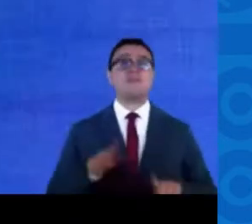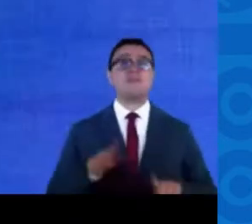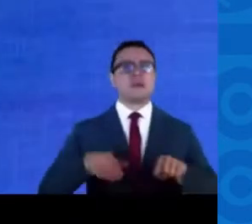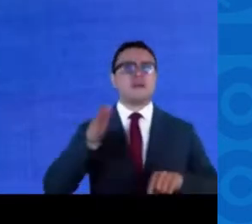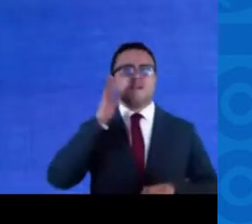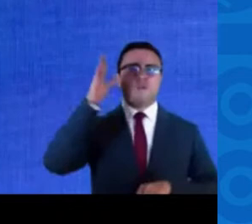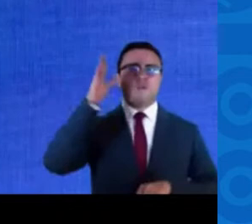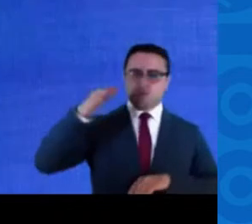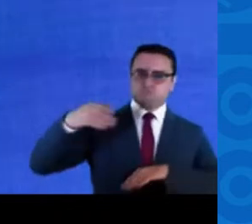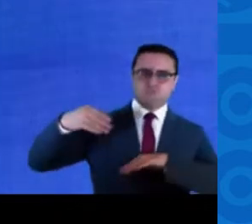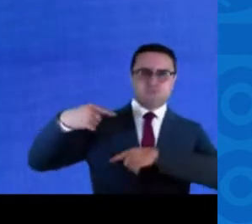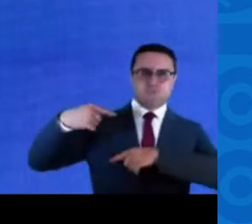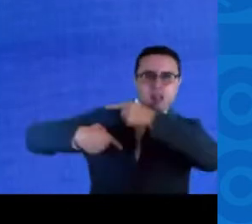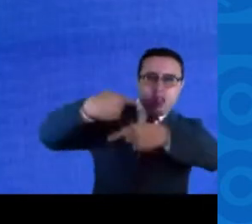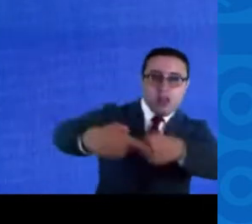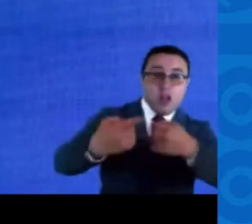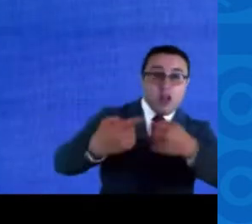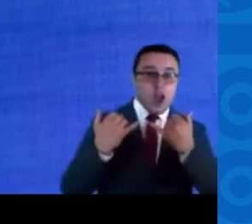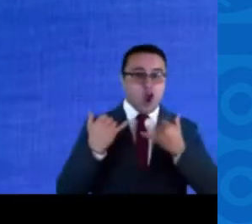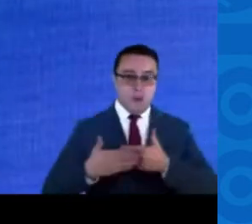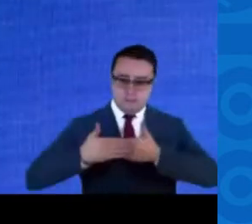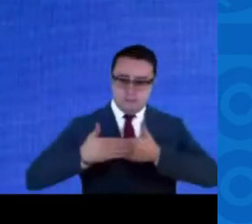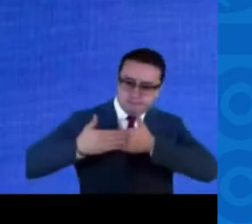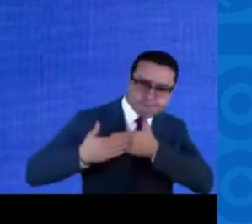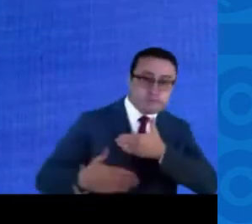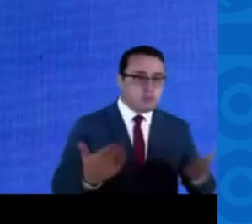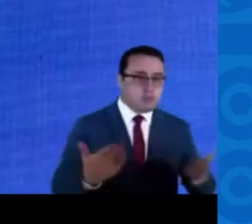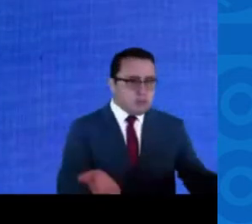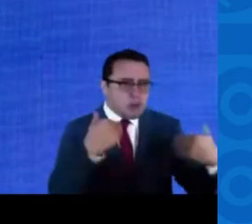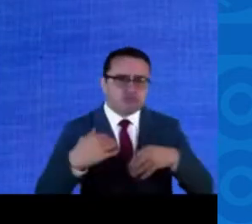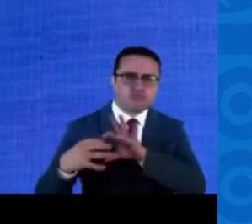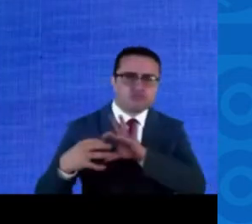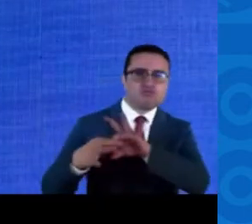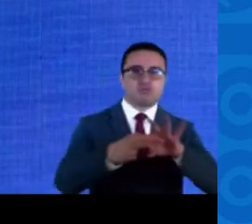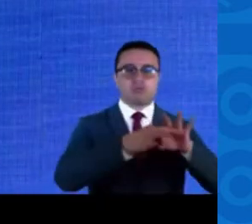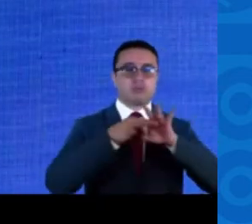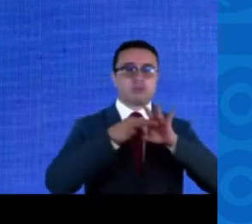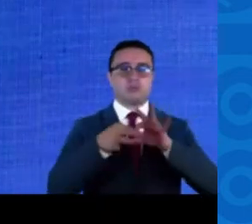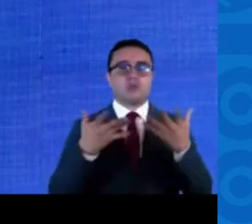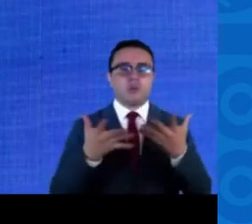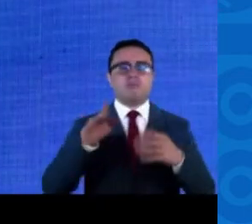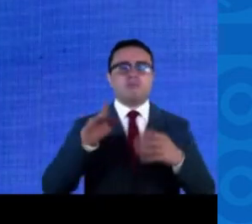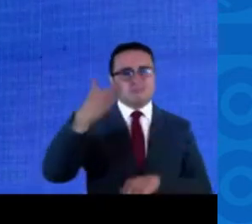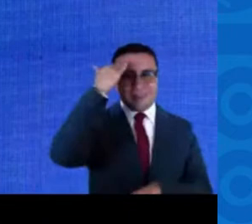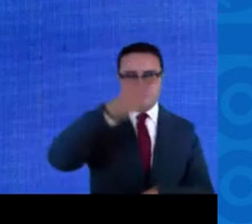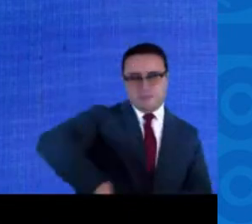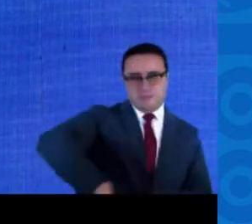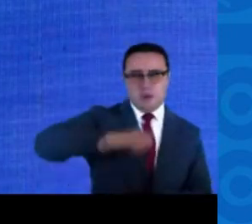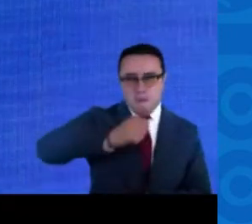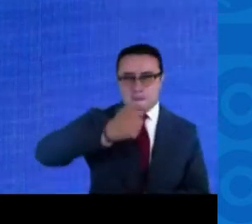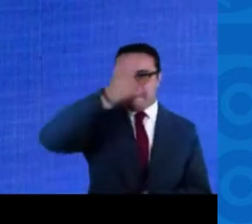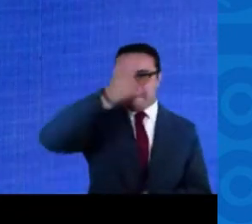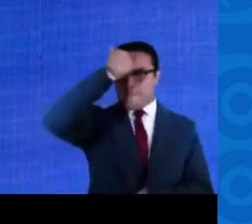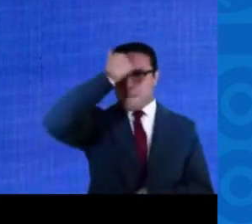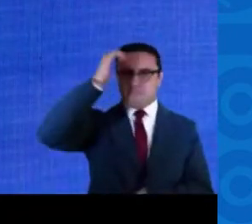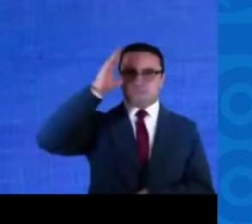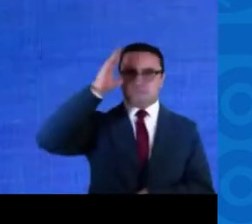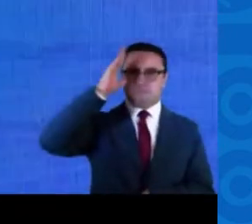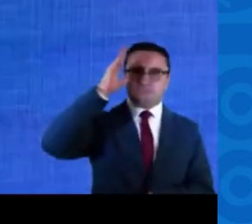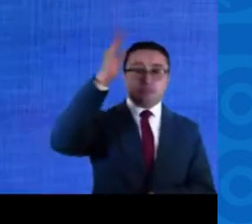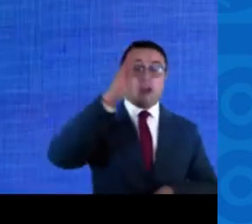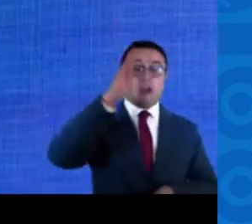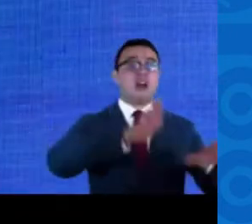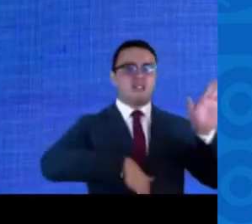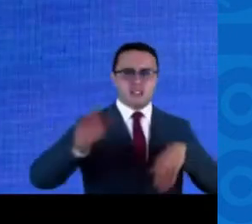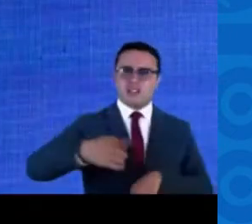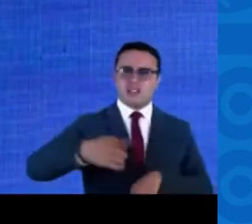It is placing the future generations into action today, making them protagonists